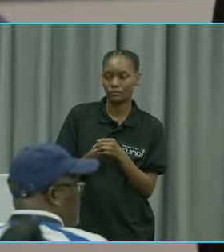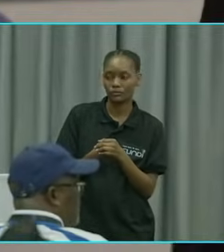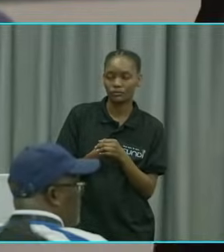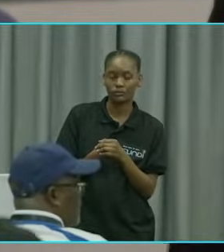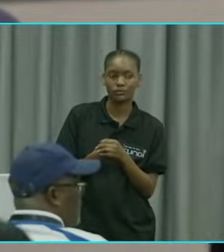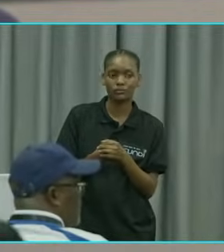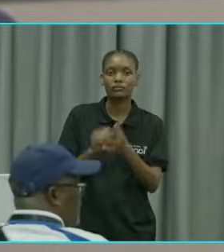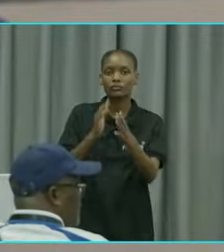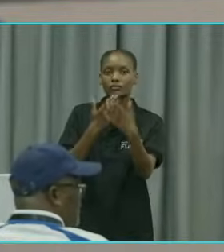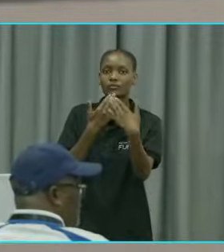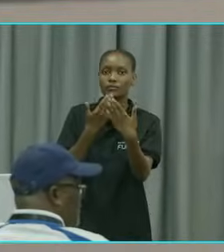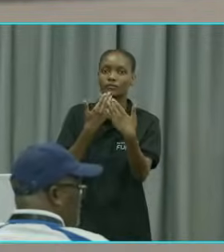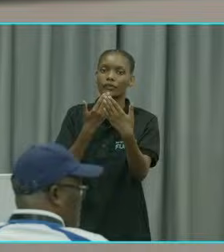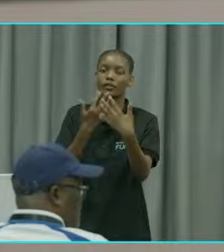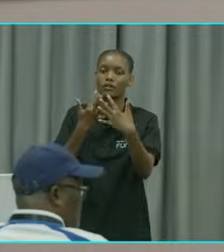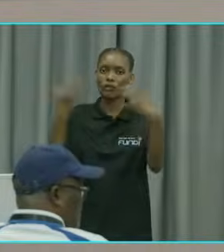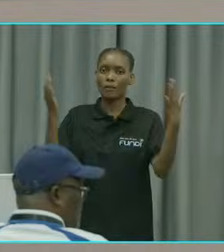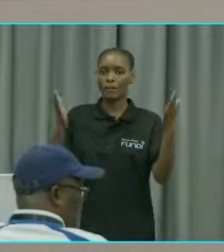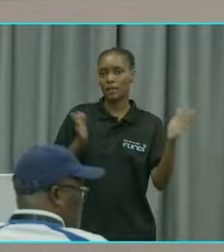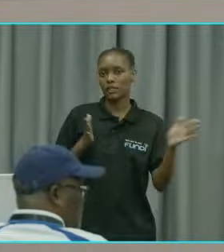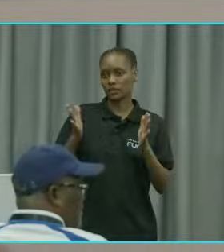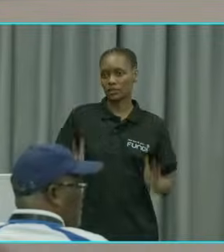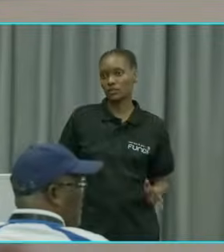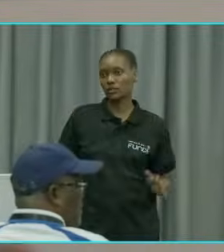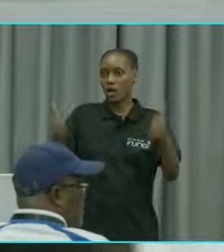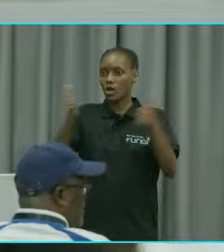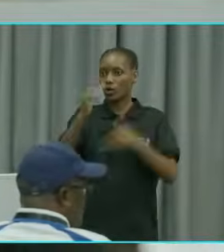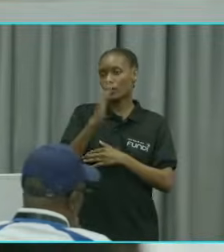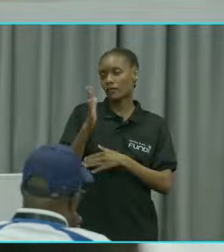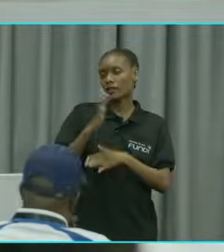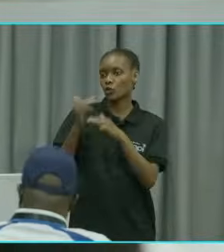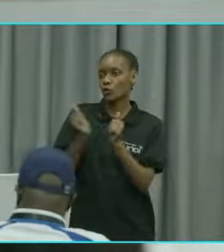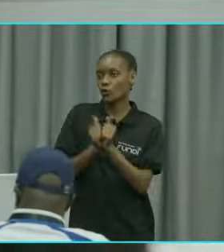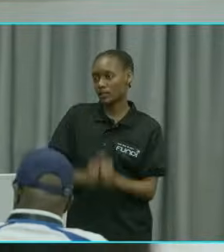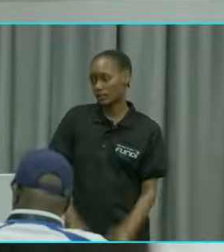Thanks. Thanks very much, Facilitator, and good afternoon, colleagues.